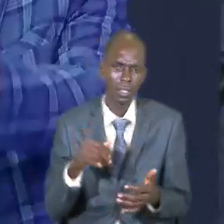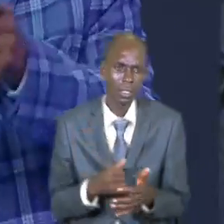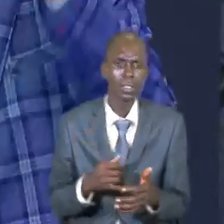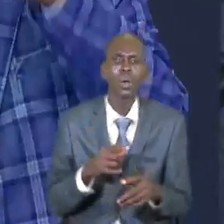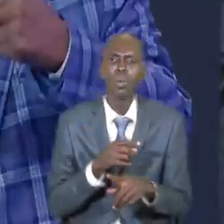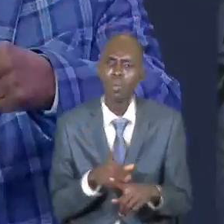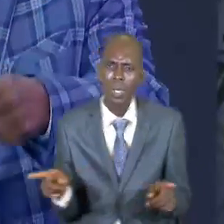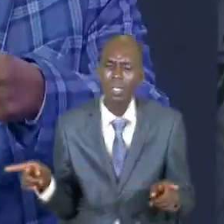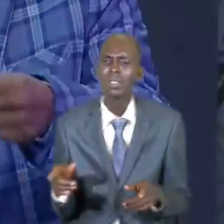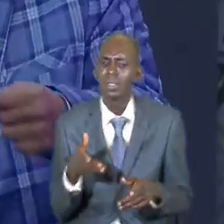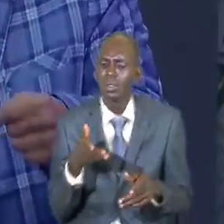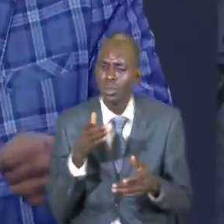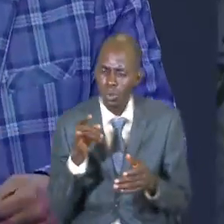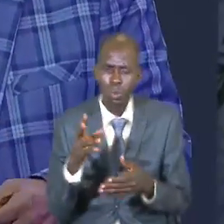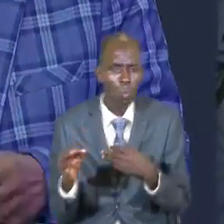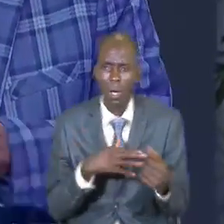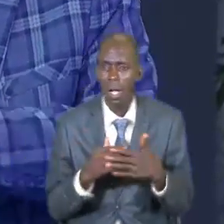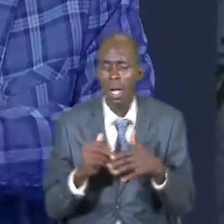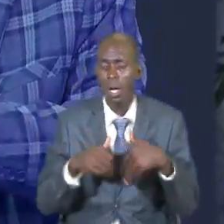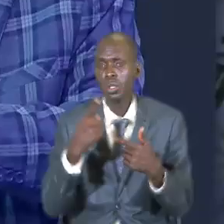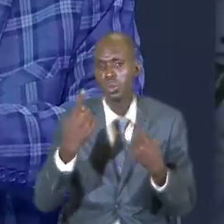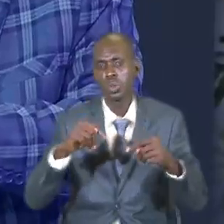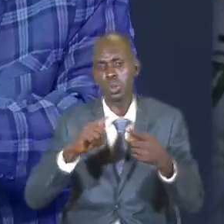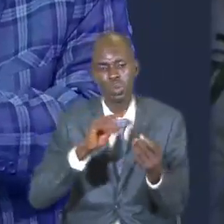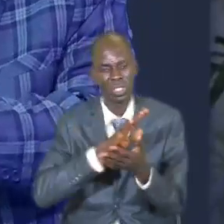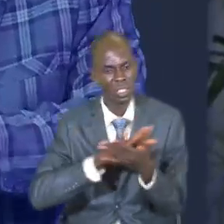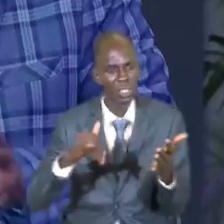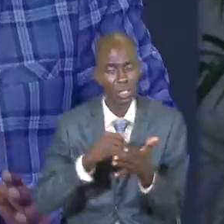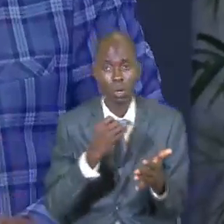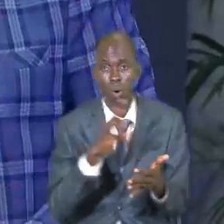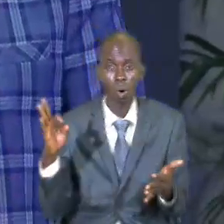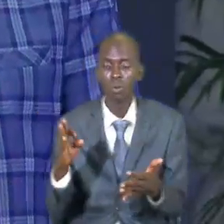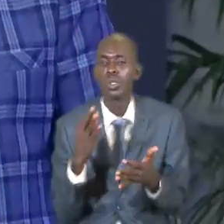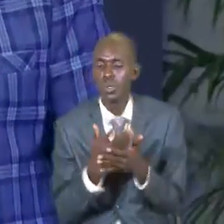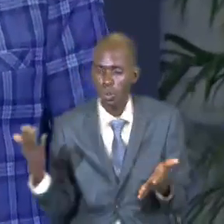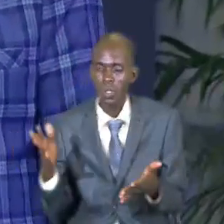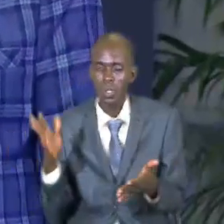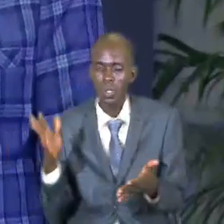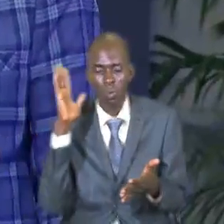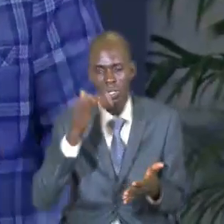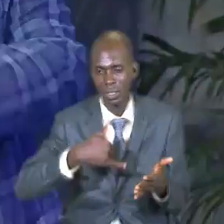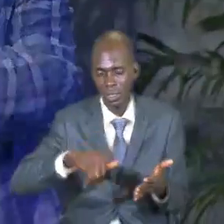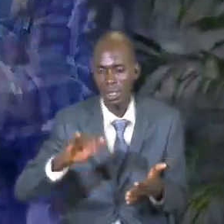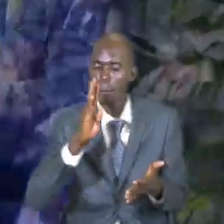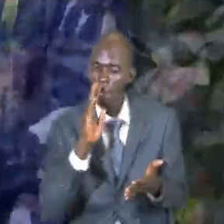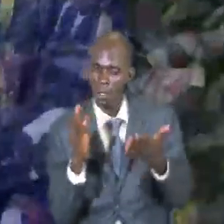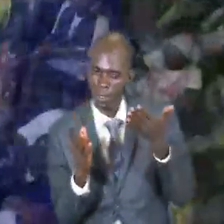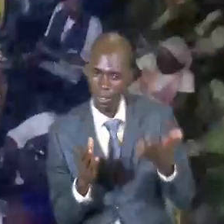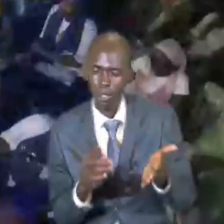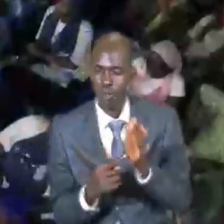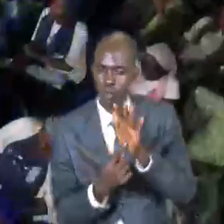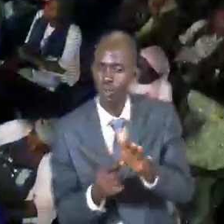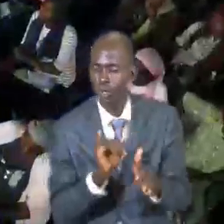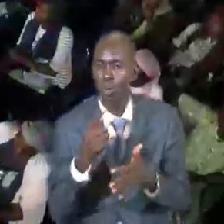before. And if somebody wants to read it very well, he can carefully read what you thought you had erased. And then there's